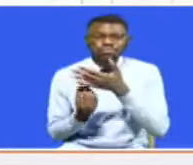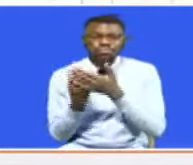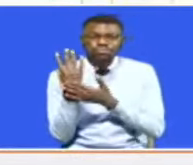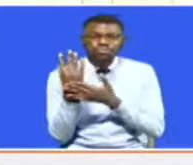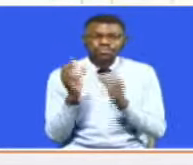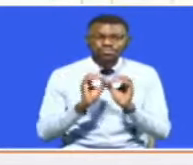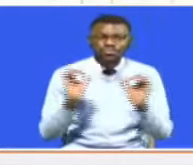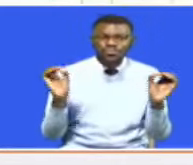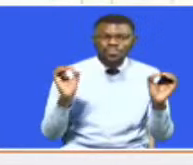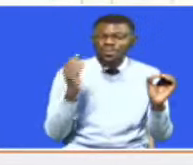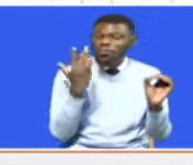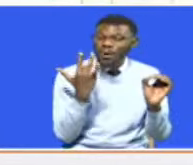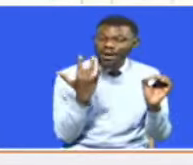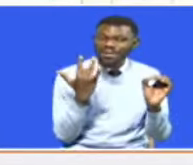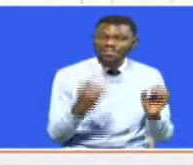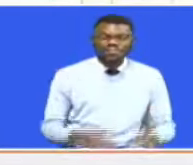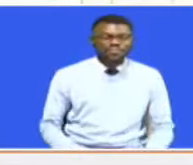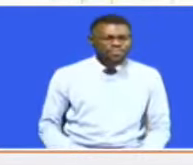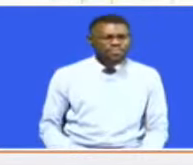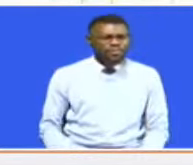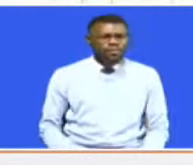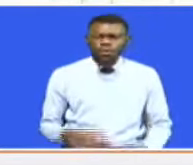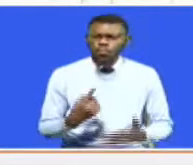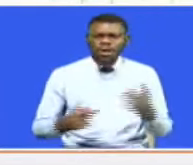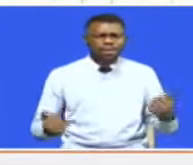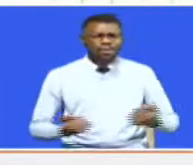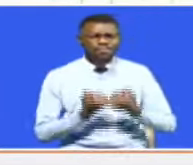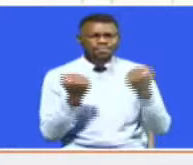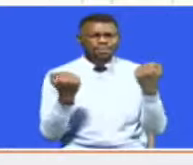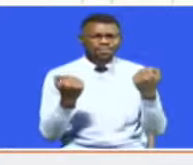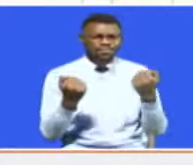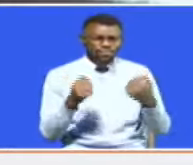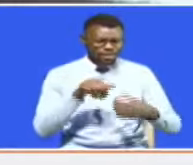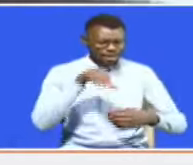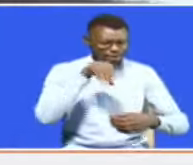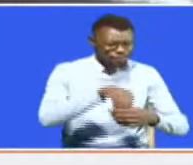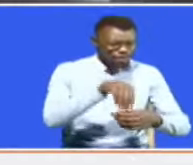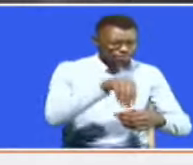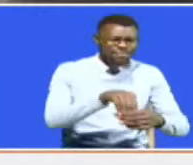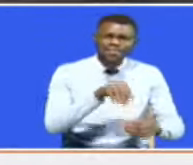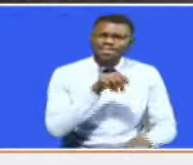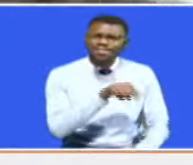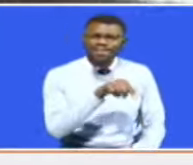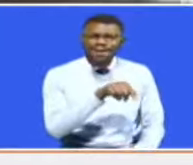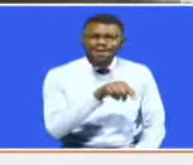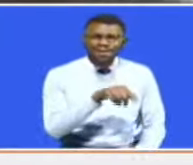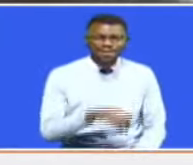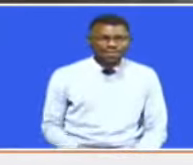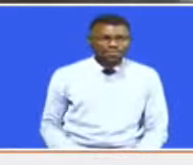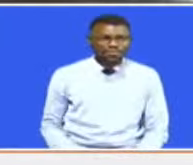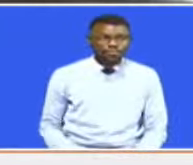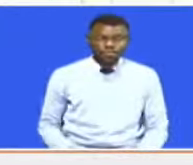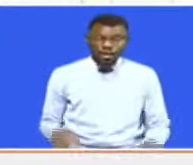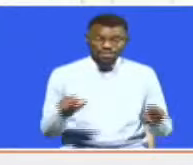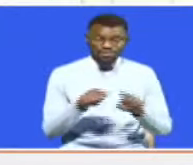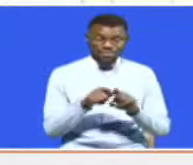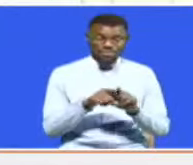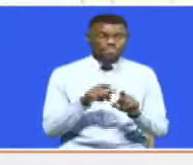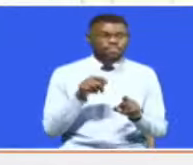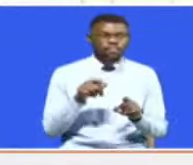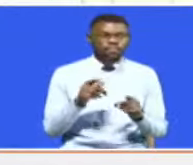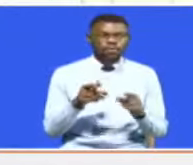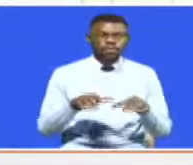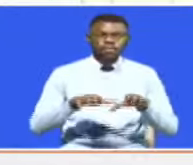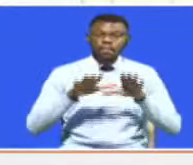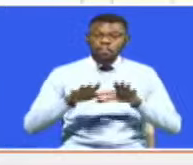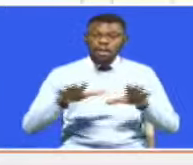productivity? What happens to the investments that were made? In this case, the